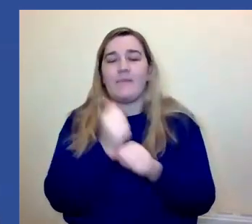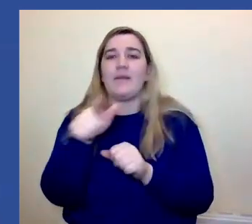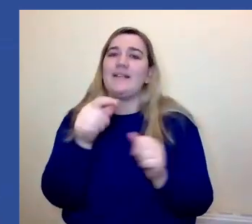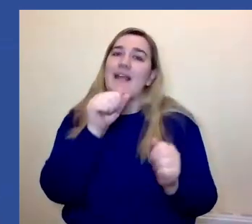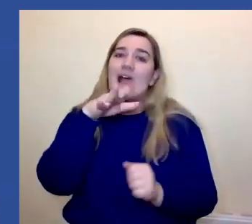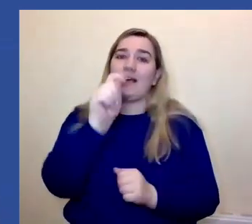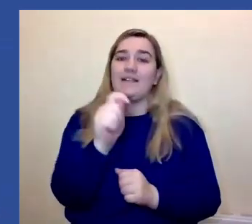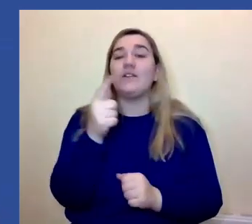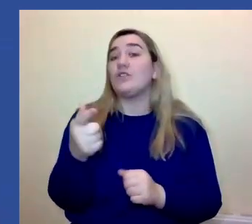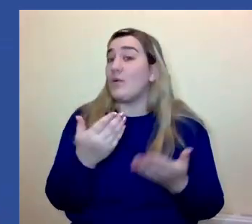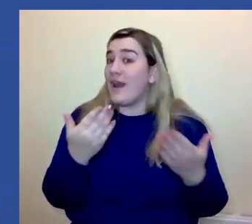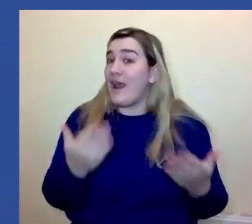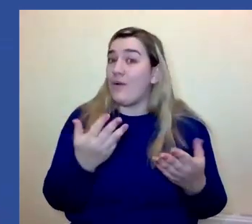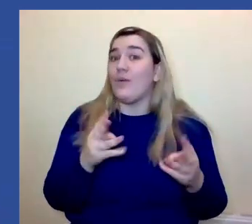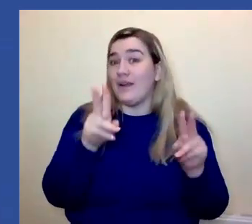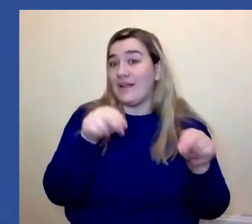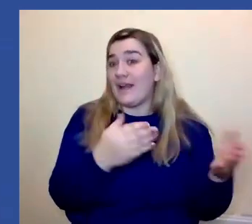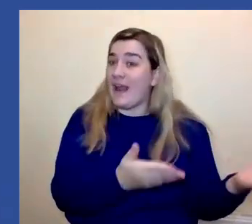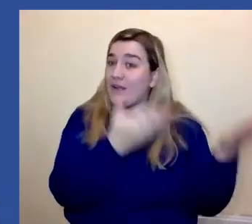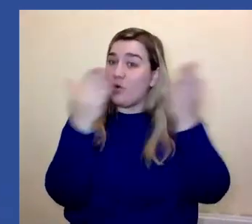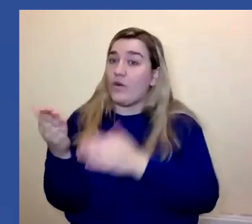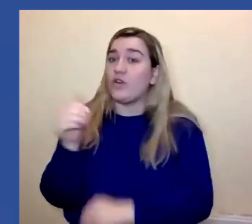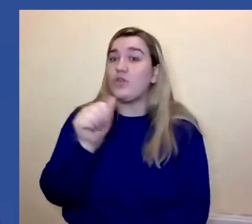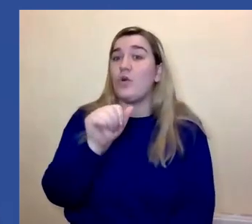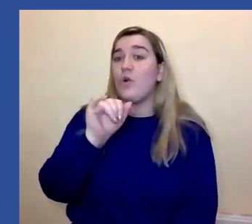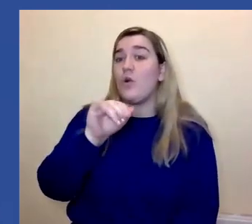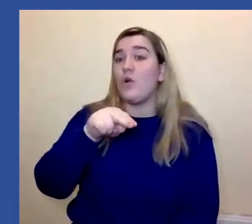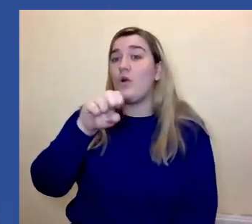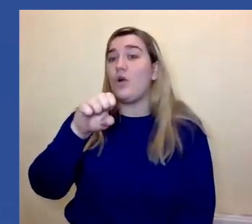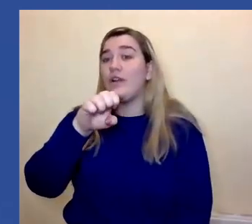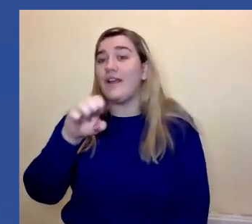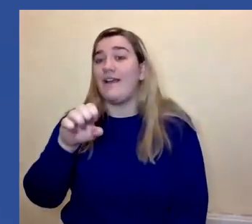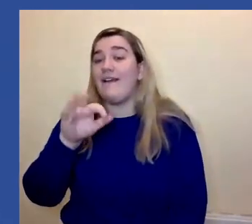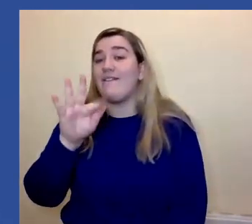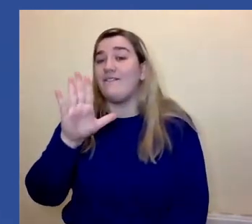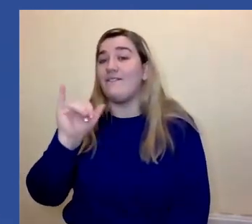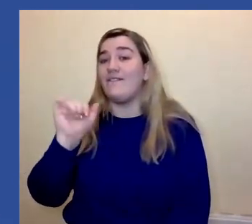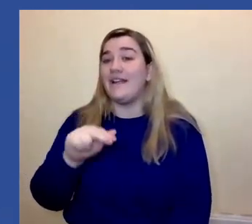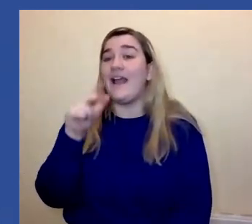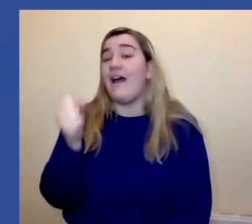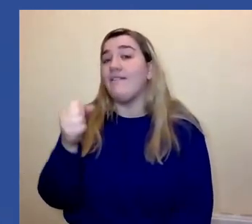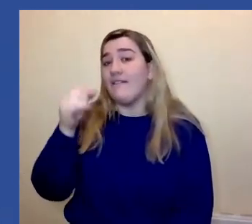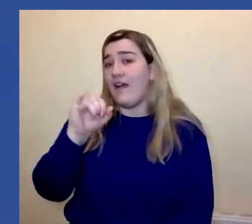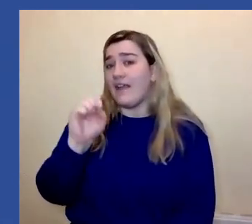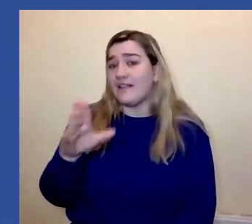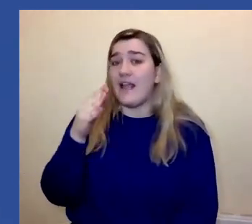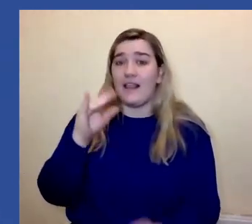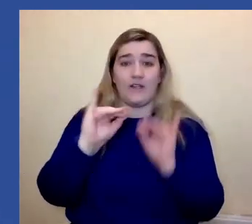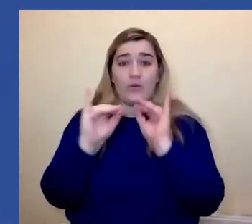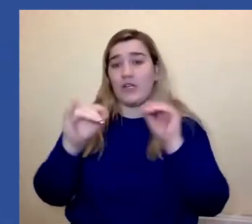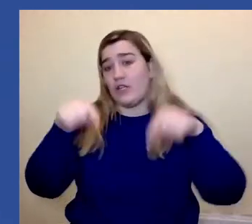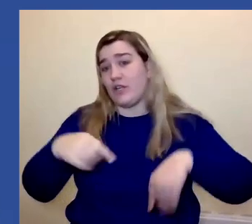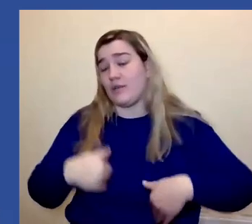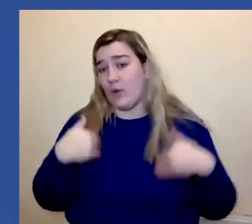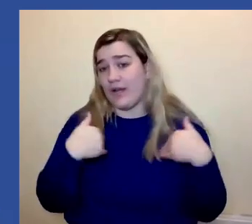ado, I would like to hand over to Anya Flynn this morning. Just to note, we do have Irish Sign Language interpretation this morning as